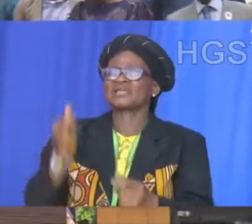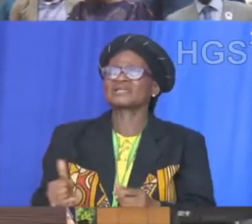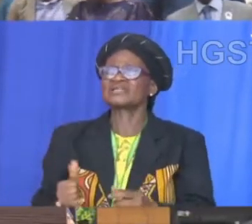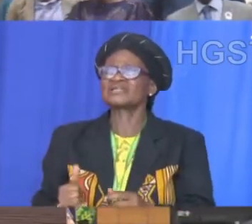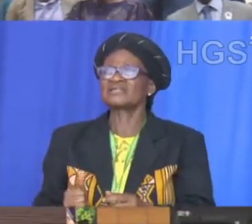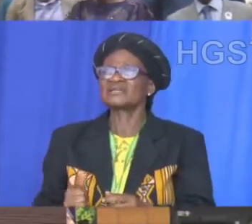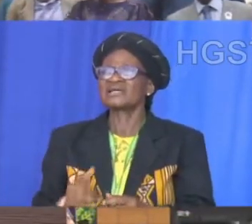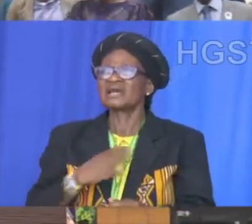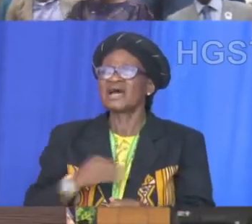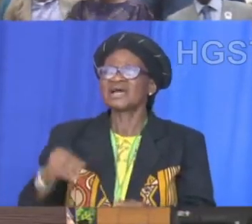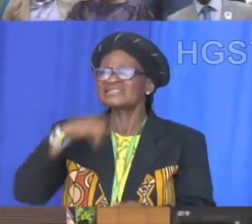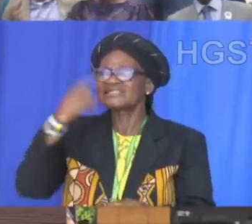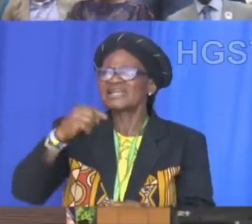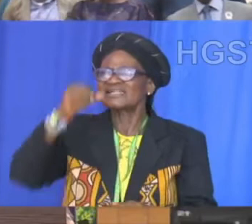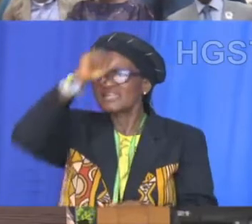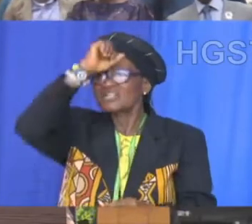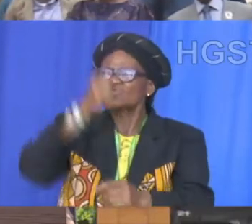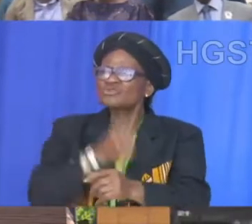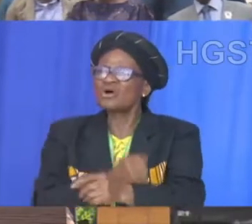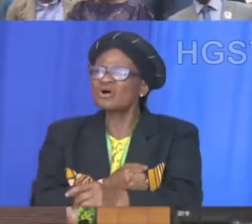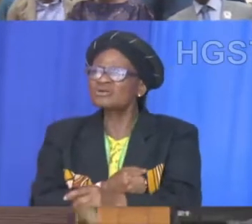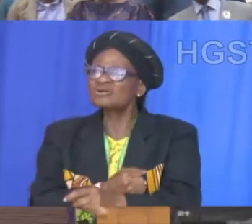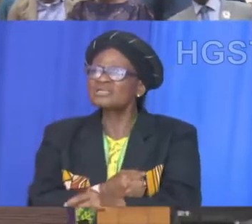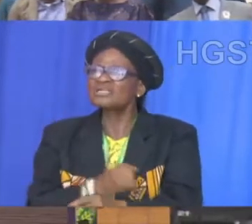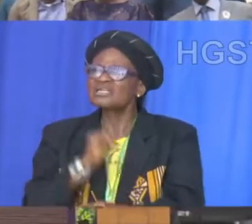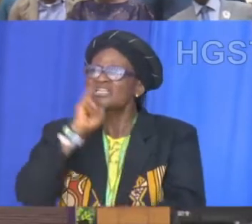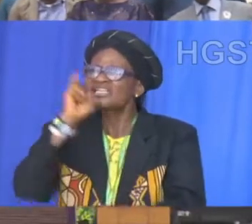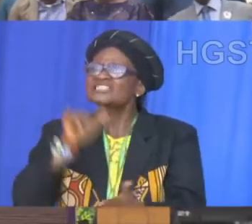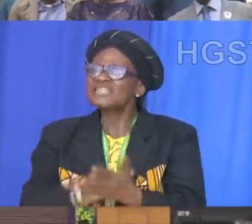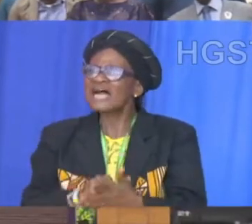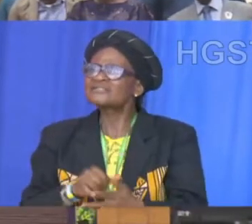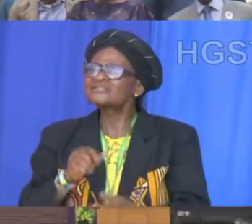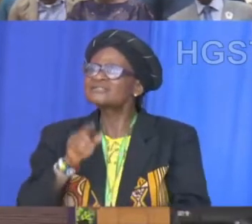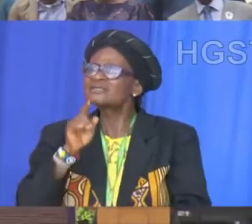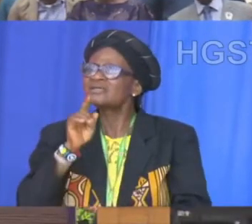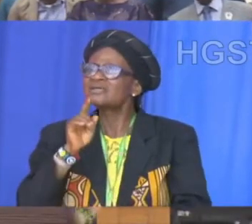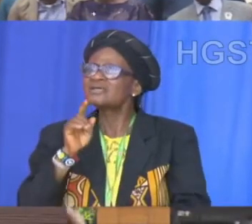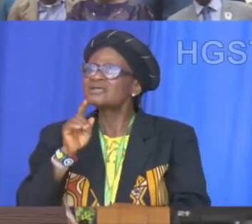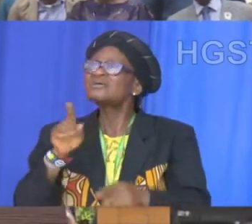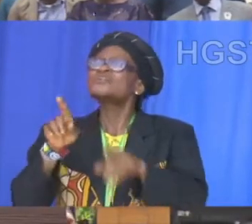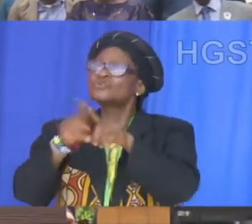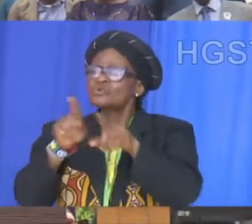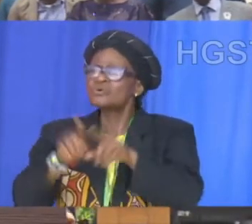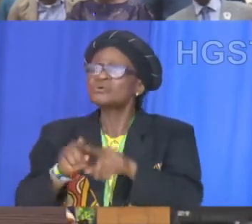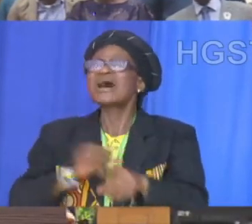He said, son, is that true? I said, I'm just being honest.